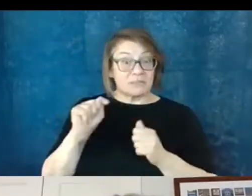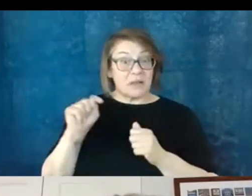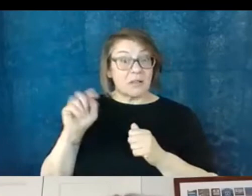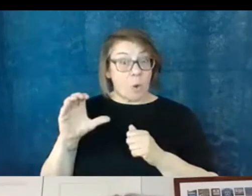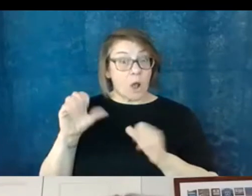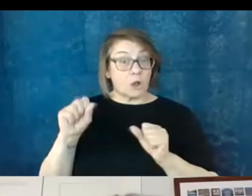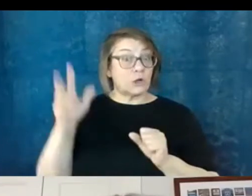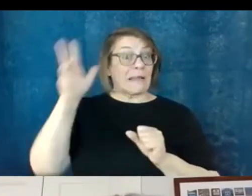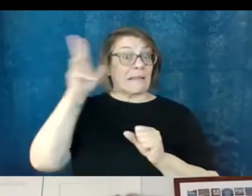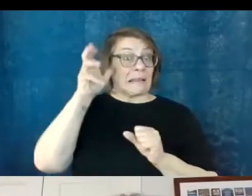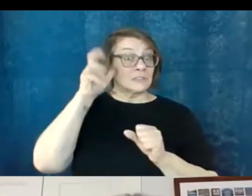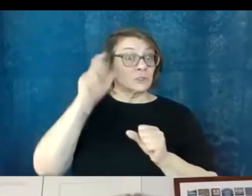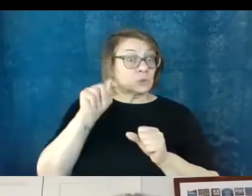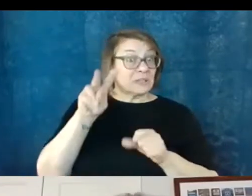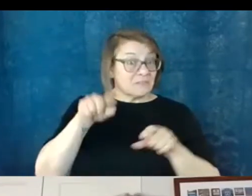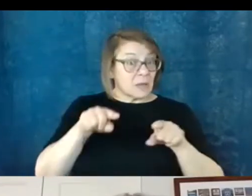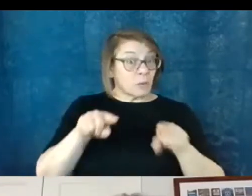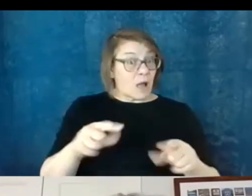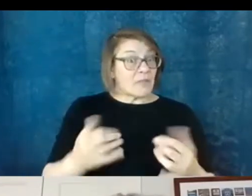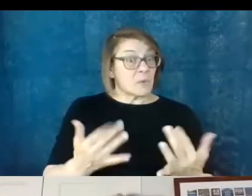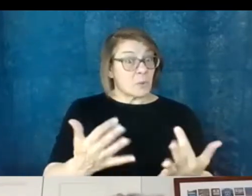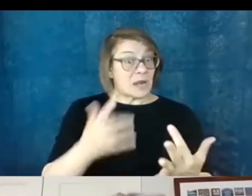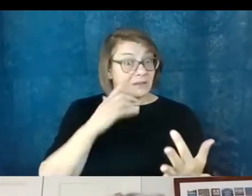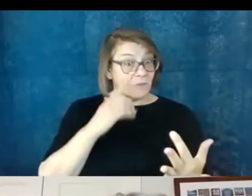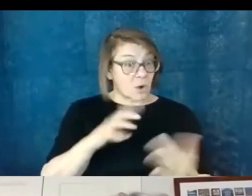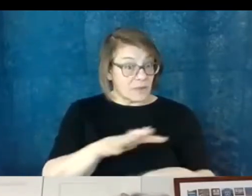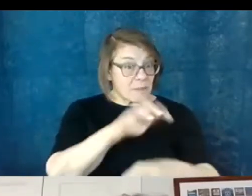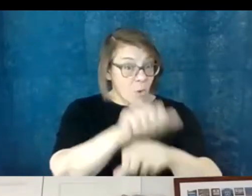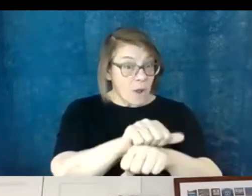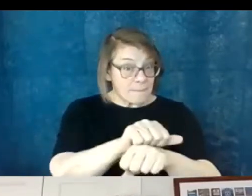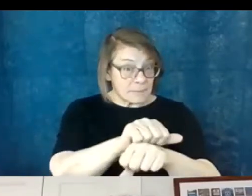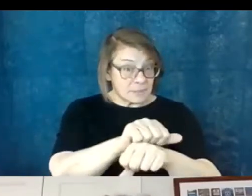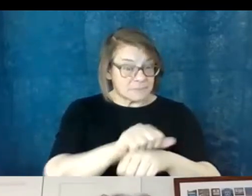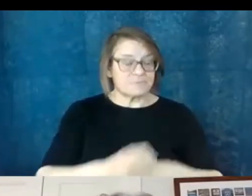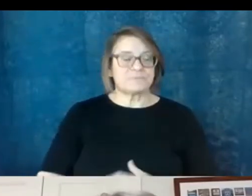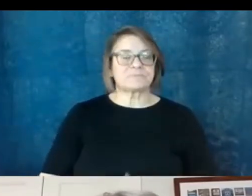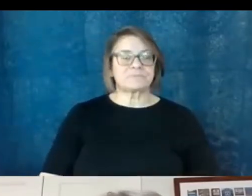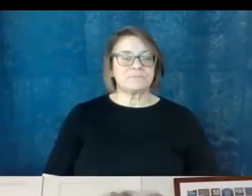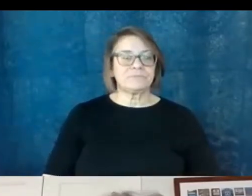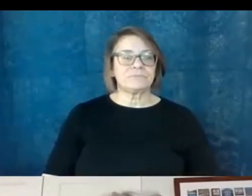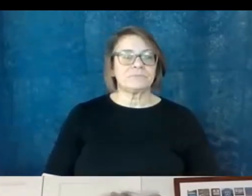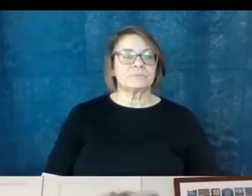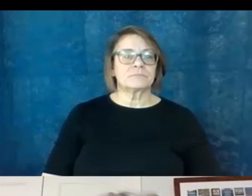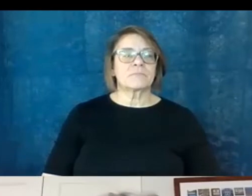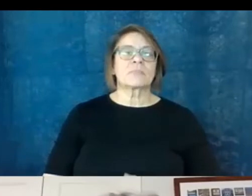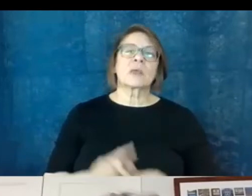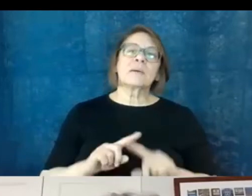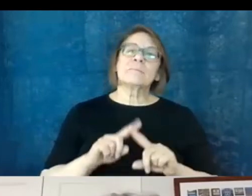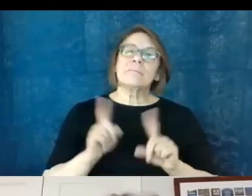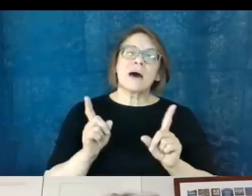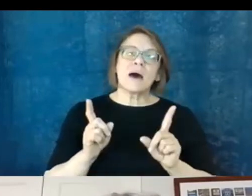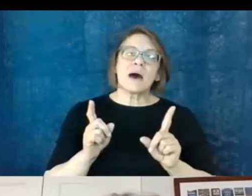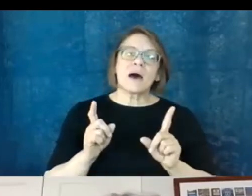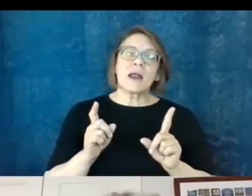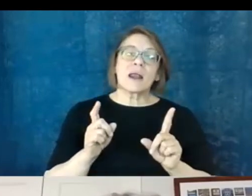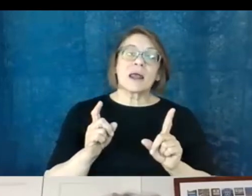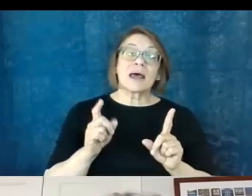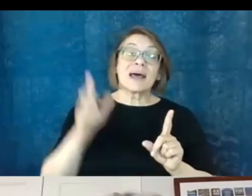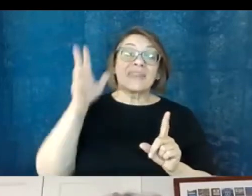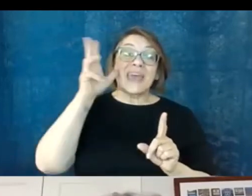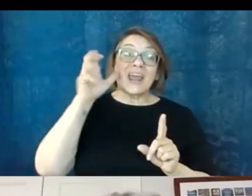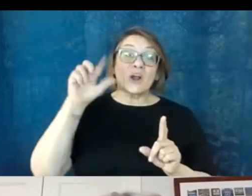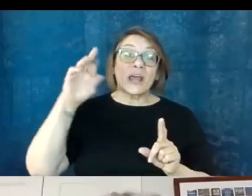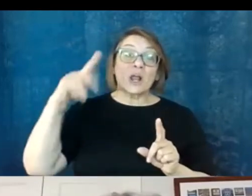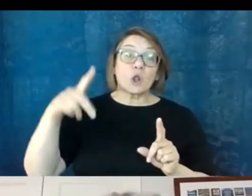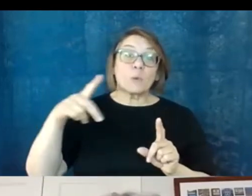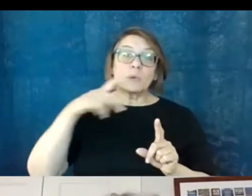to the TV while they were waiting for their appointment. But the hearing loop was actually